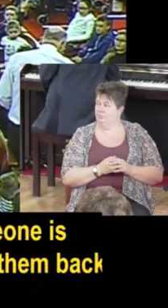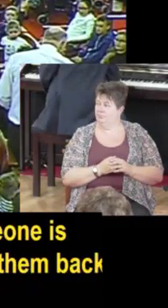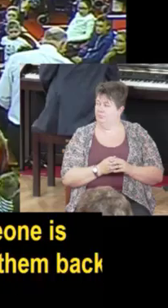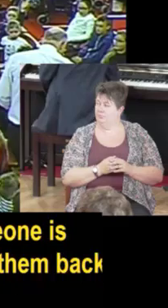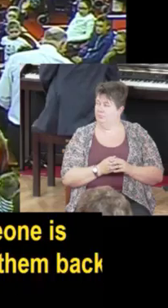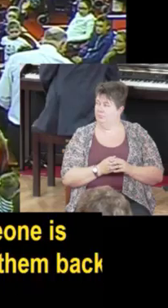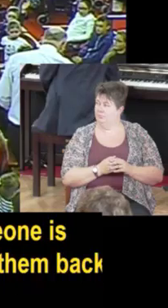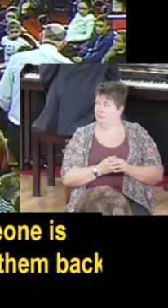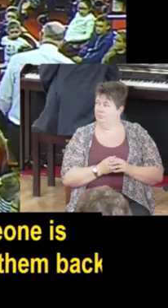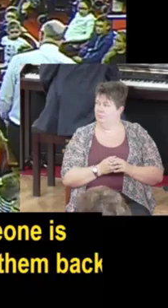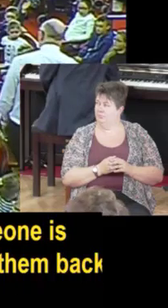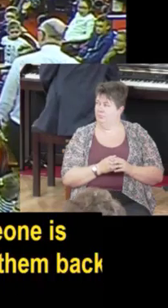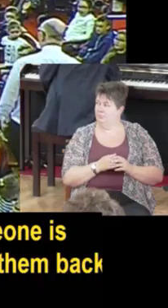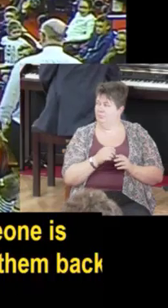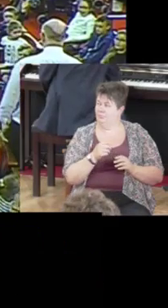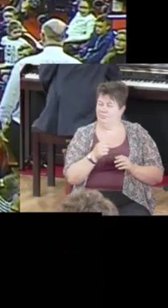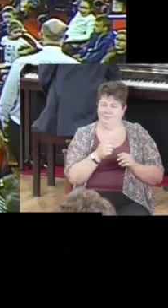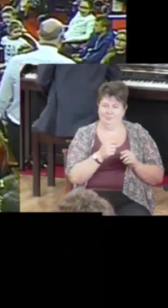Damien keeps hurting you.